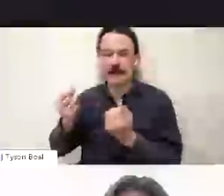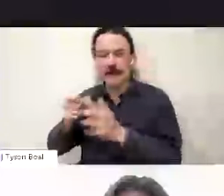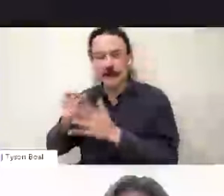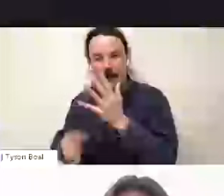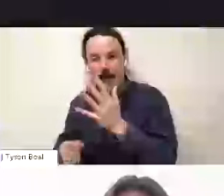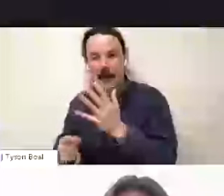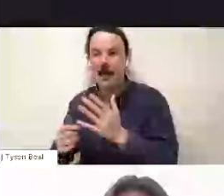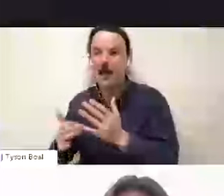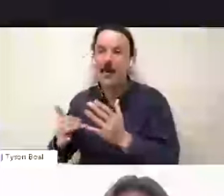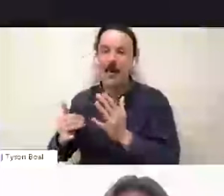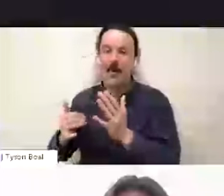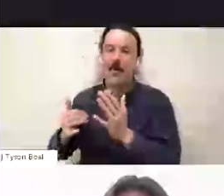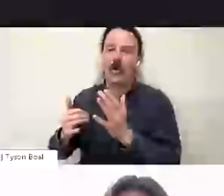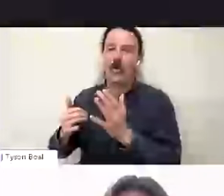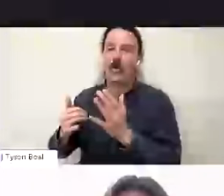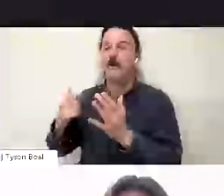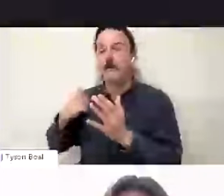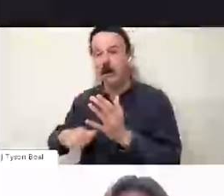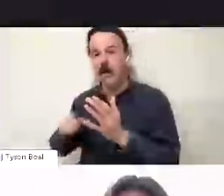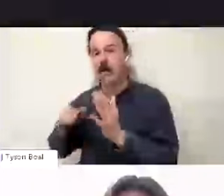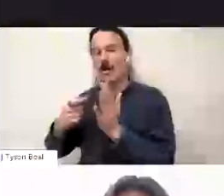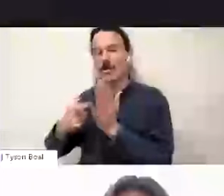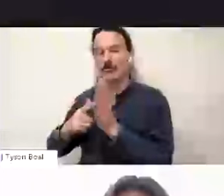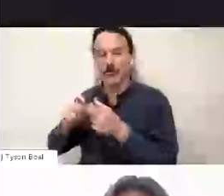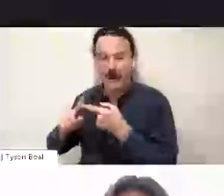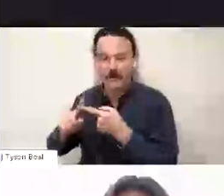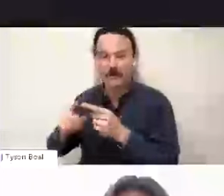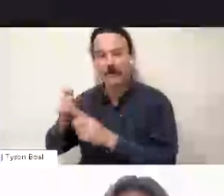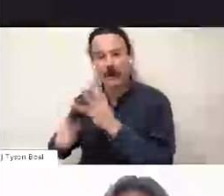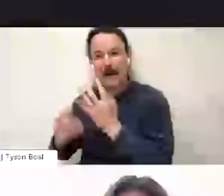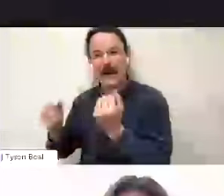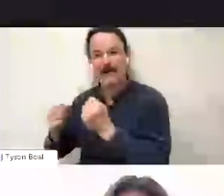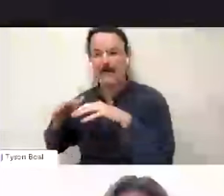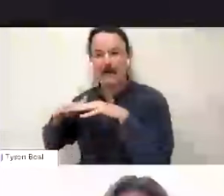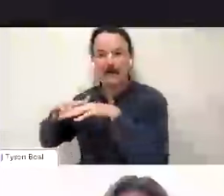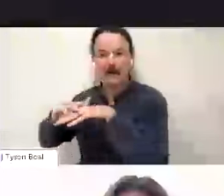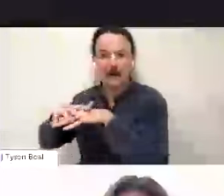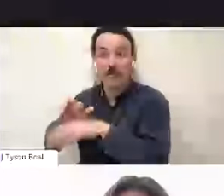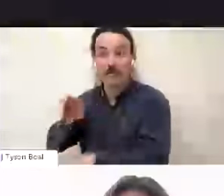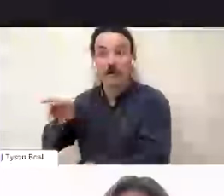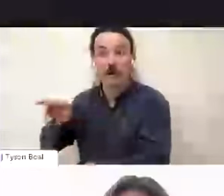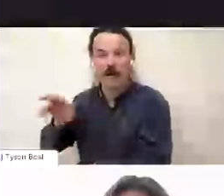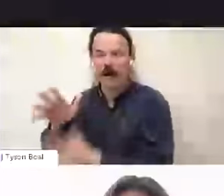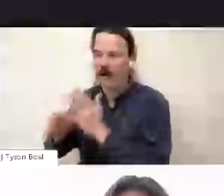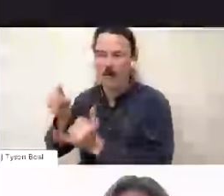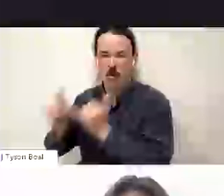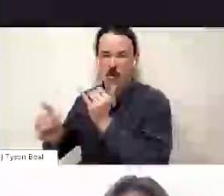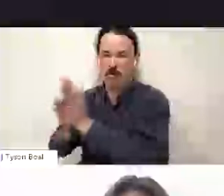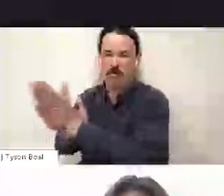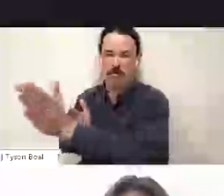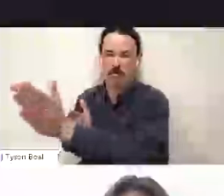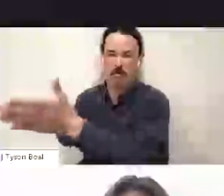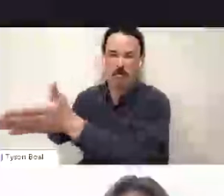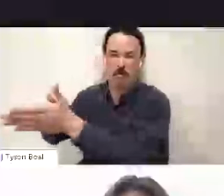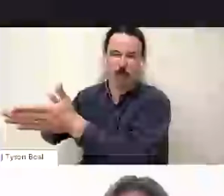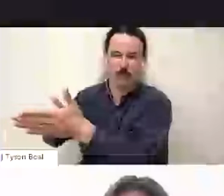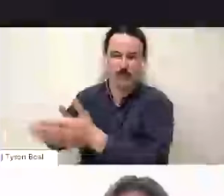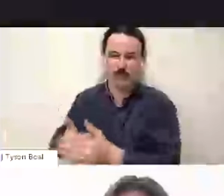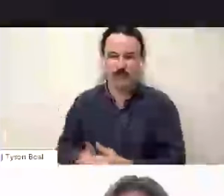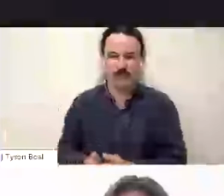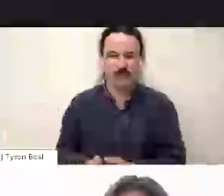of race and disability, major concerns in terms of the overrepresentation of our people with